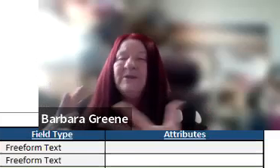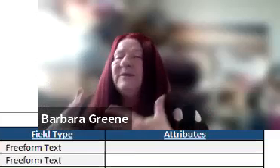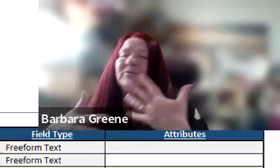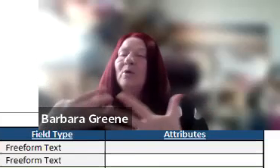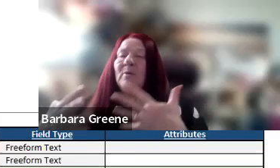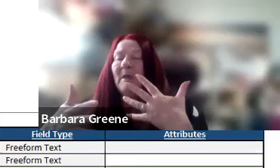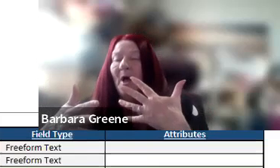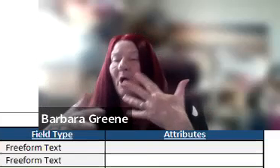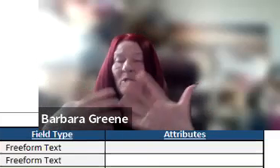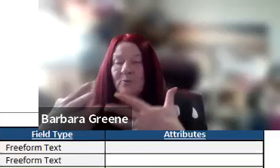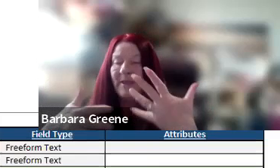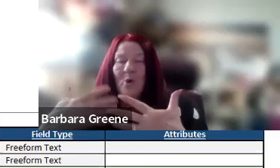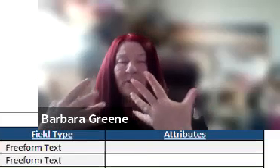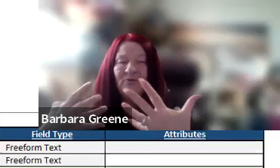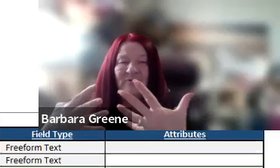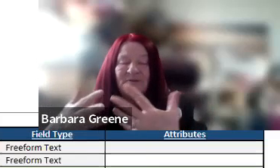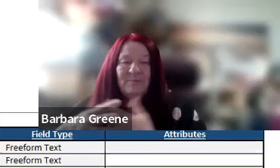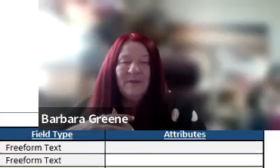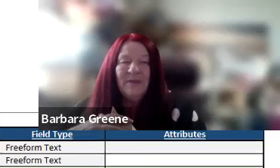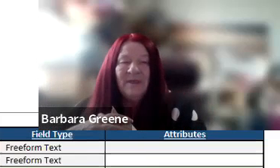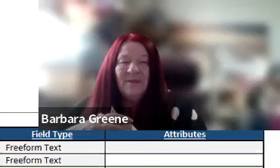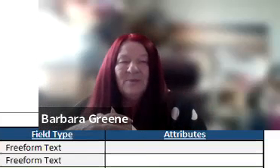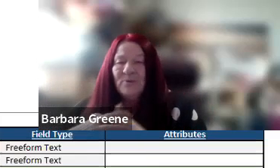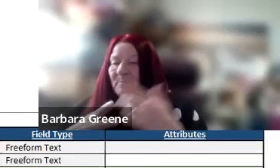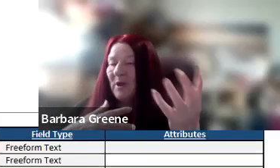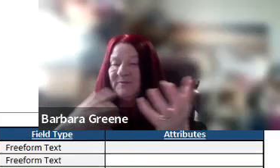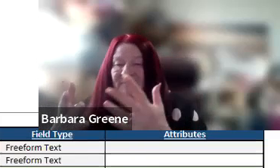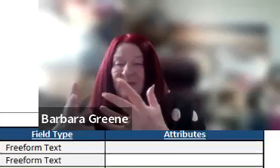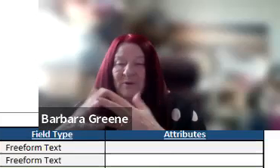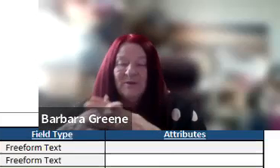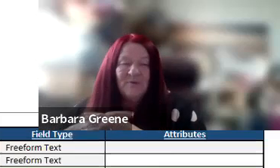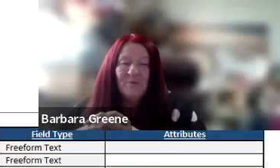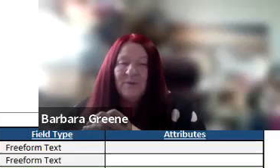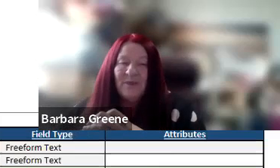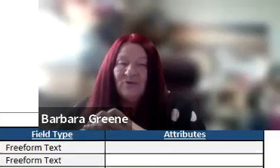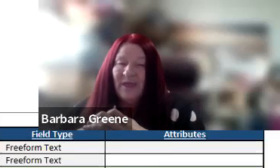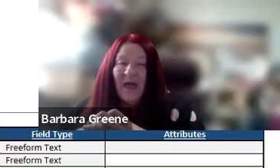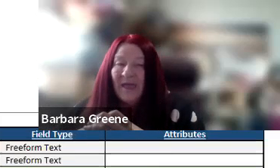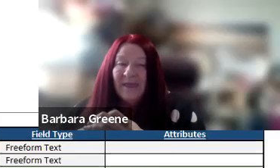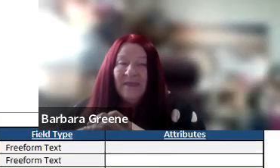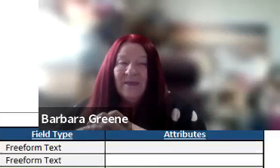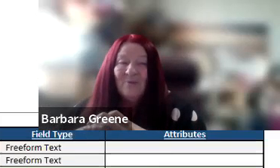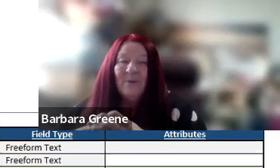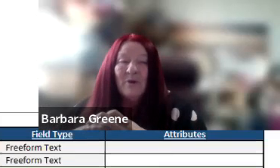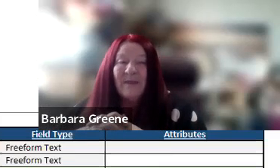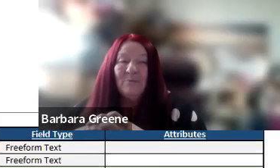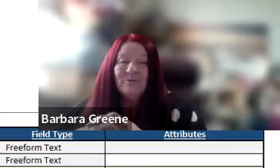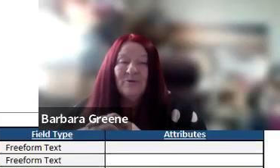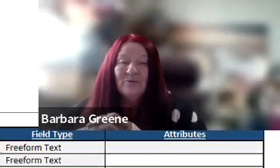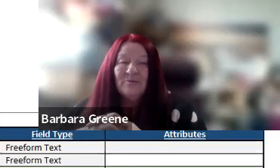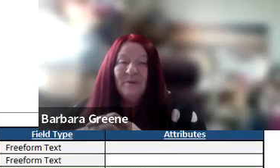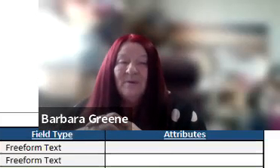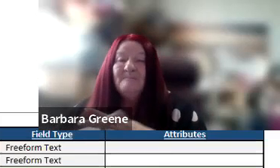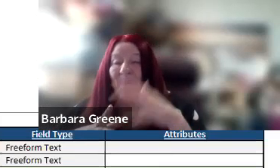how. We didn't even know all the right questions, but through the process that we used with HDI, we were